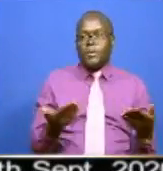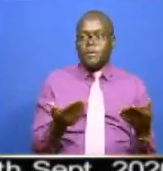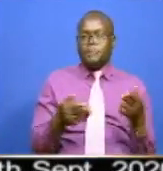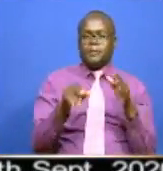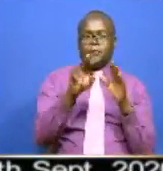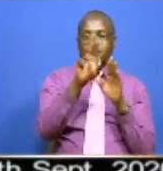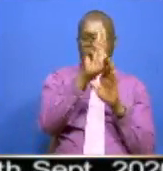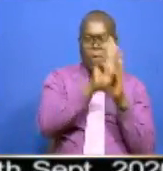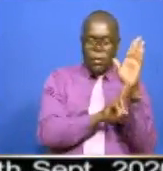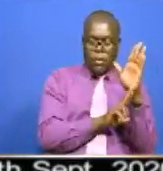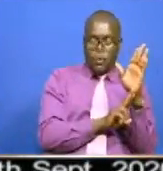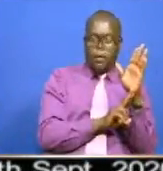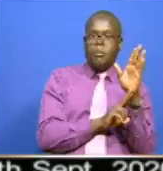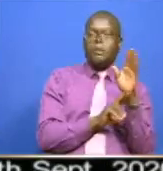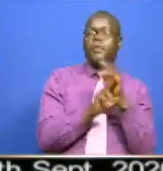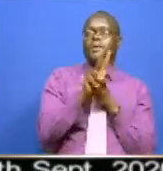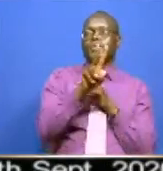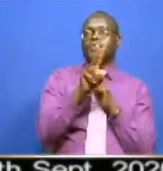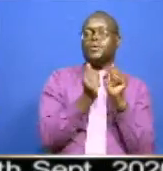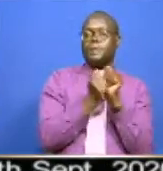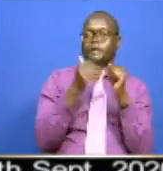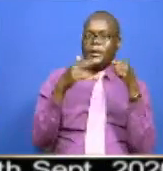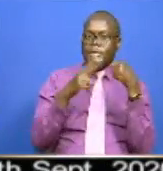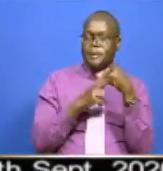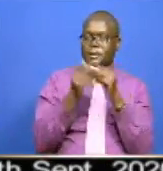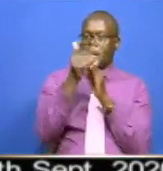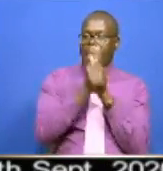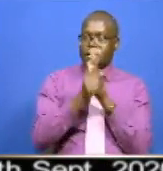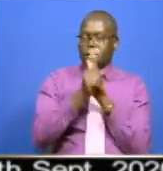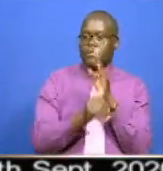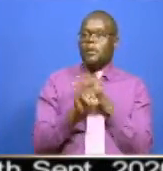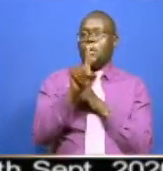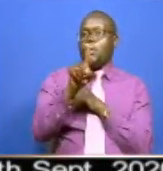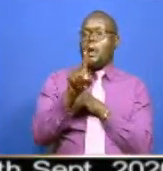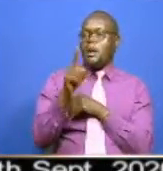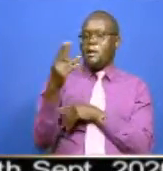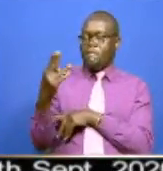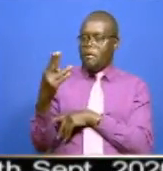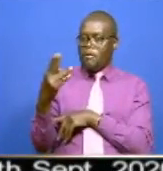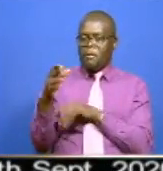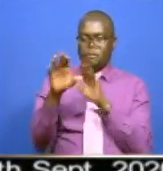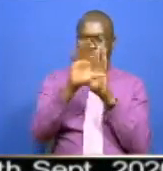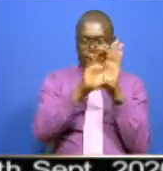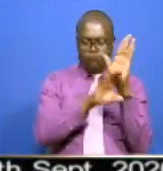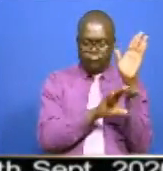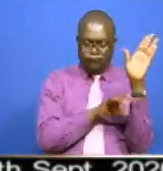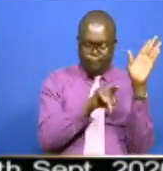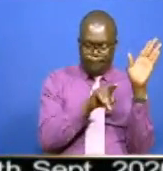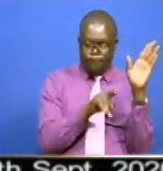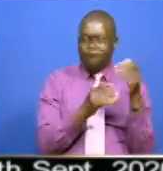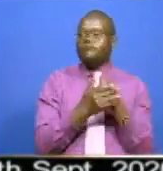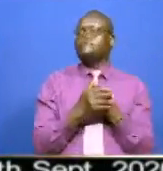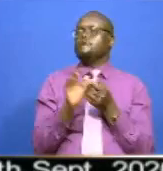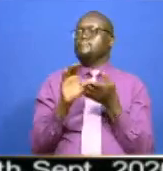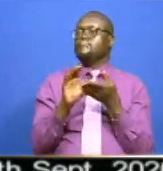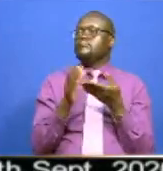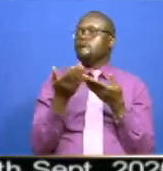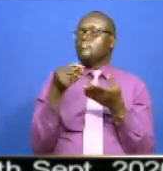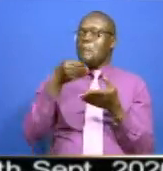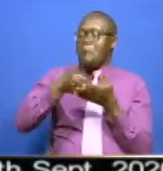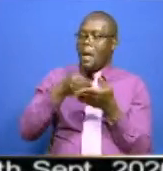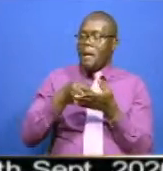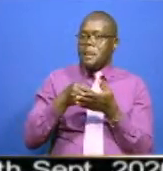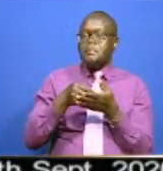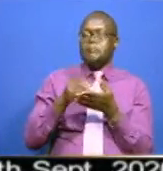the provisions of Article 217, clauses 1 and 4 of the Constitution on allocation of the share of